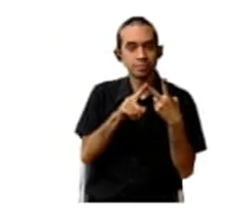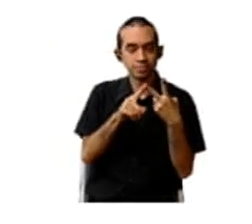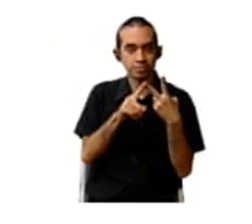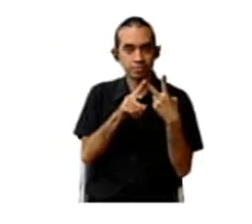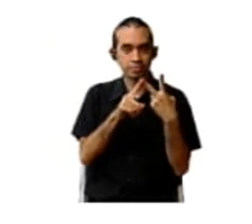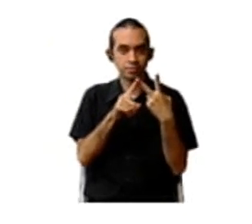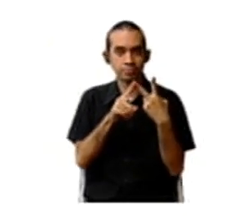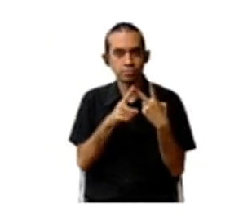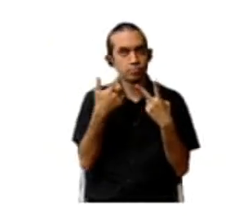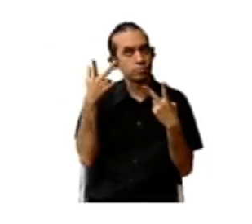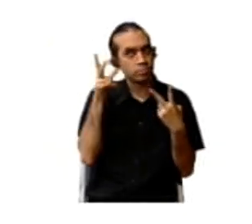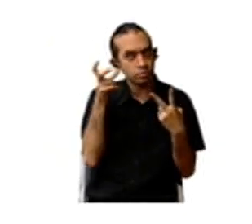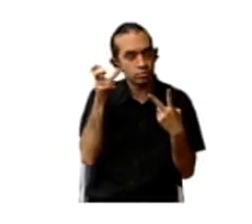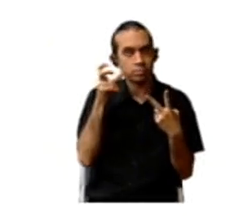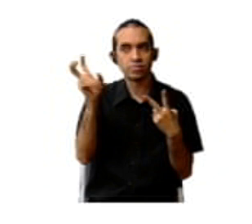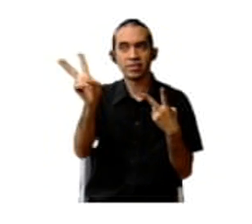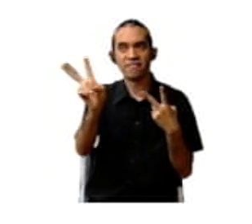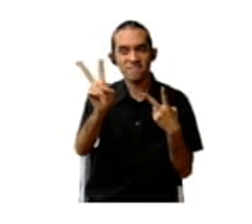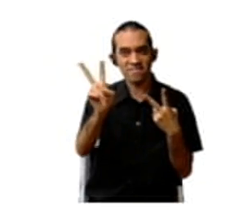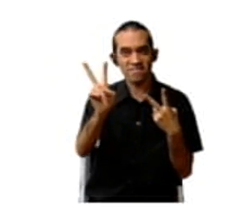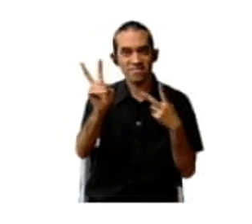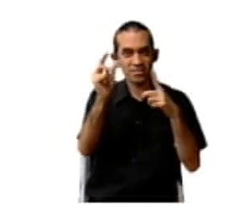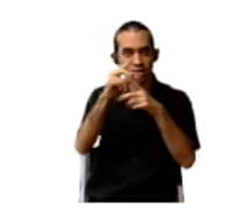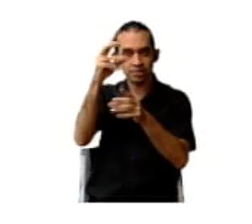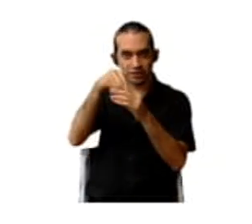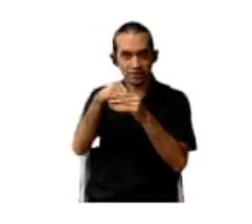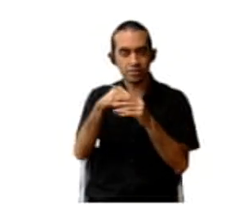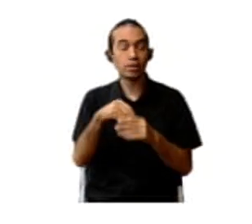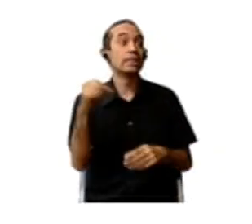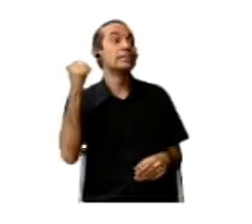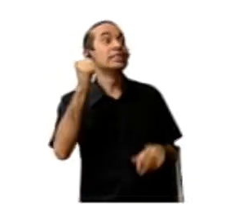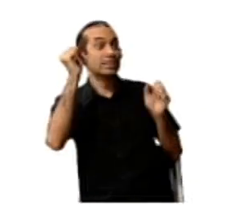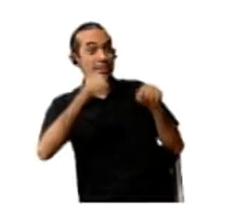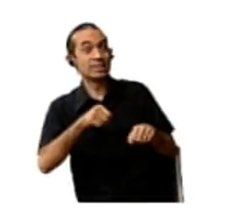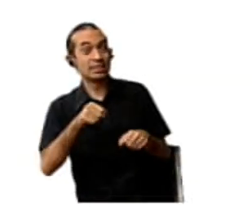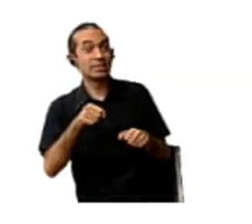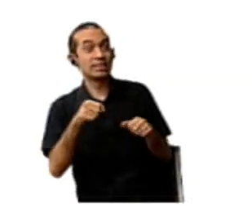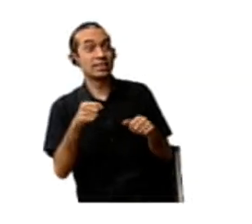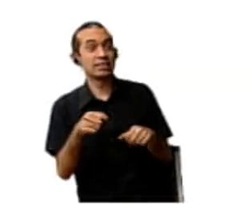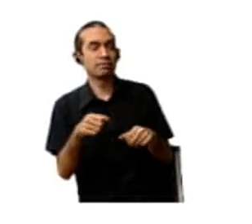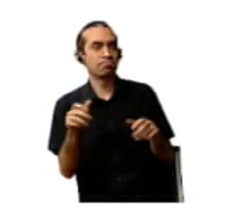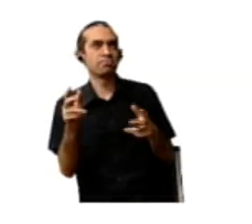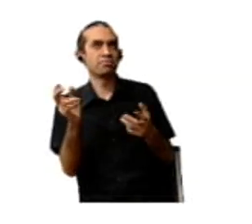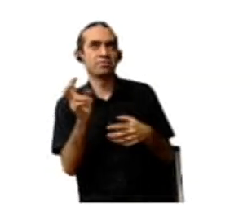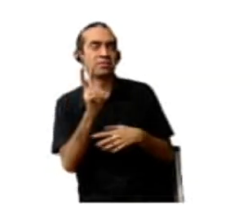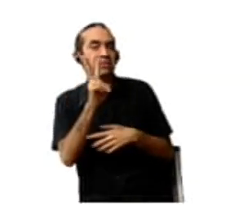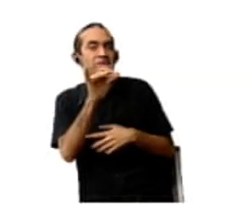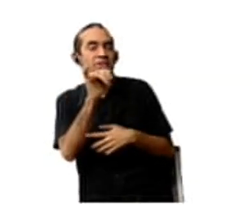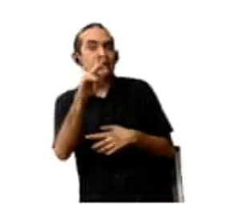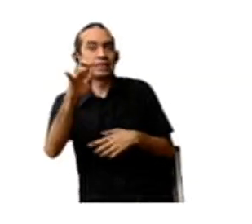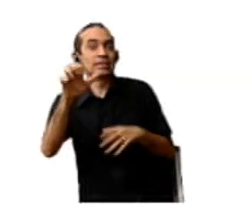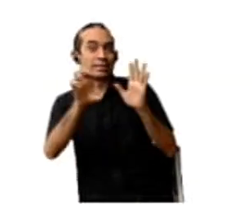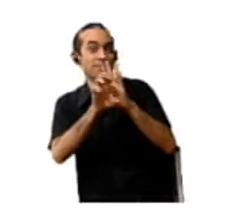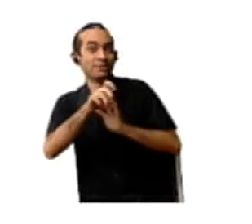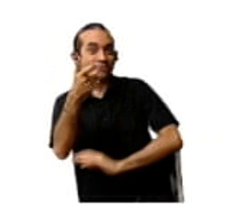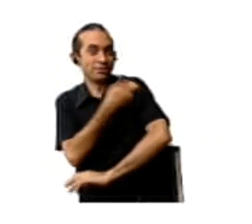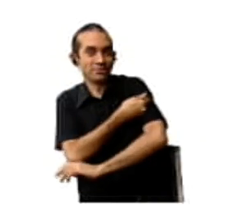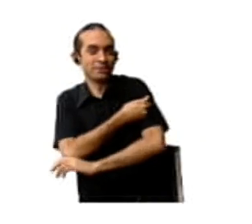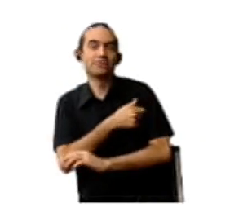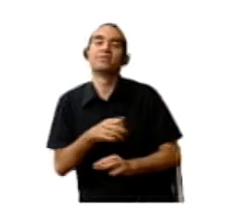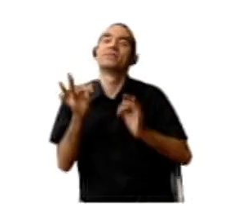the sound of letter V in words? Yes, I can, like in vaccine. Very